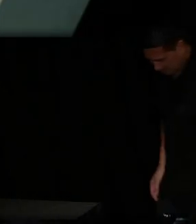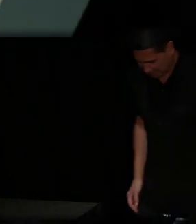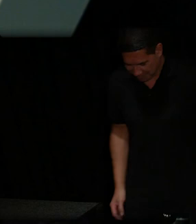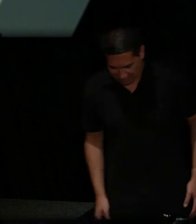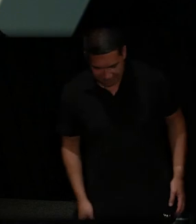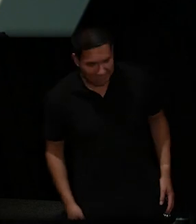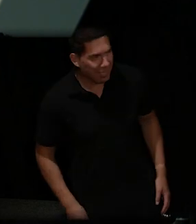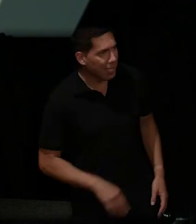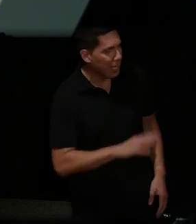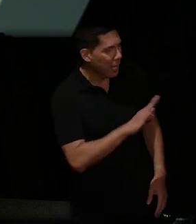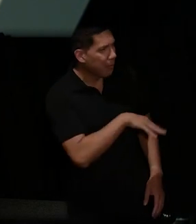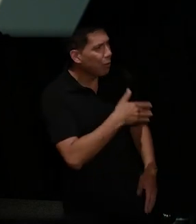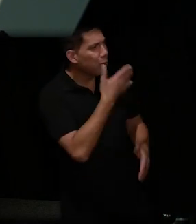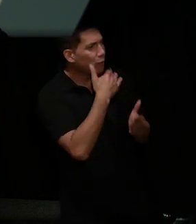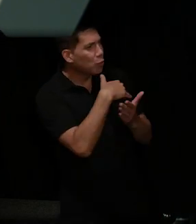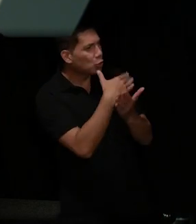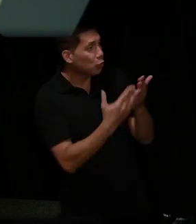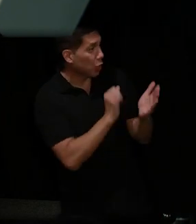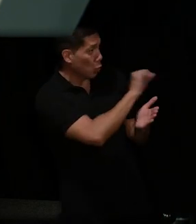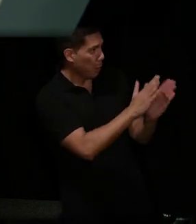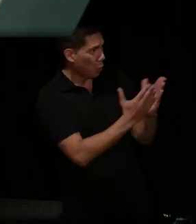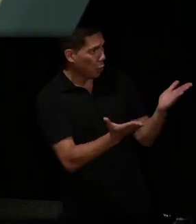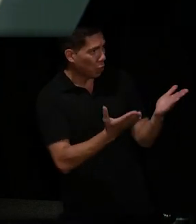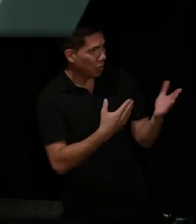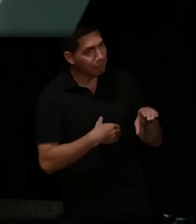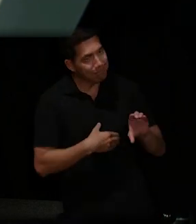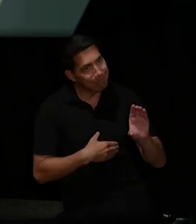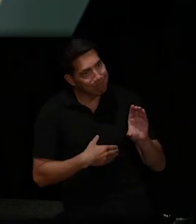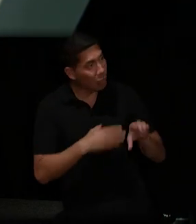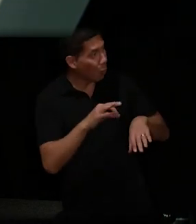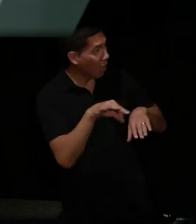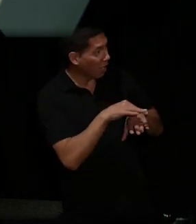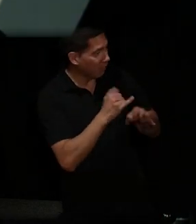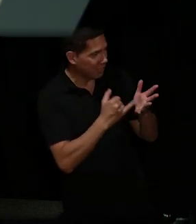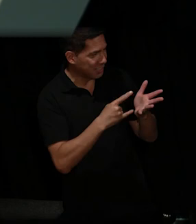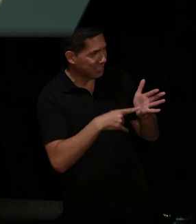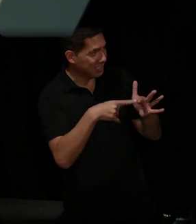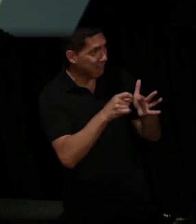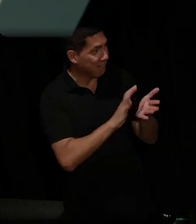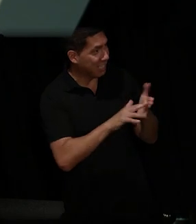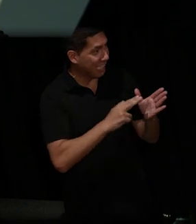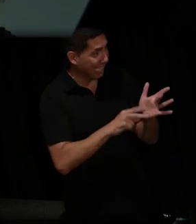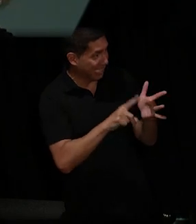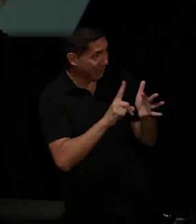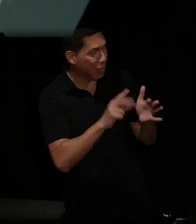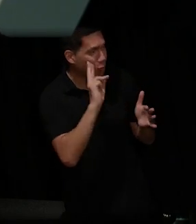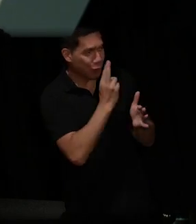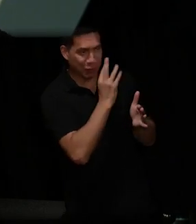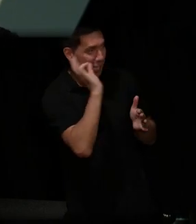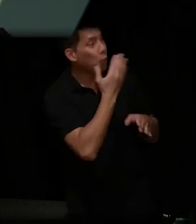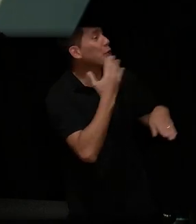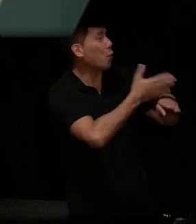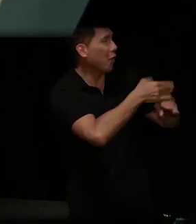beautiful story in the book of you proposing to your wife, Stephanie, in the Rose Garden while you were working there, one of the perks